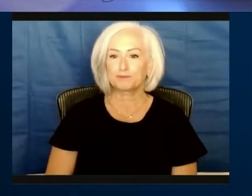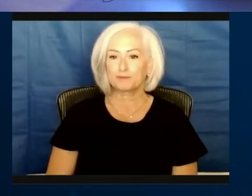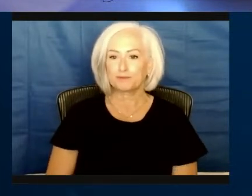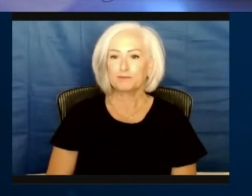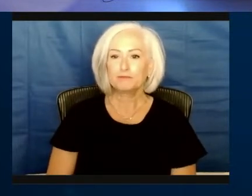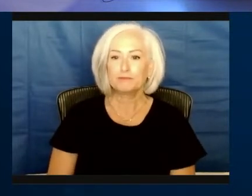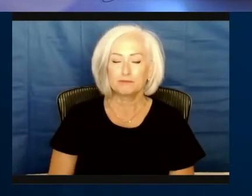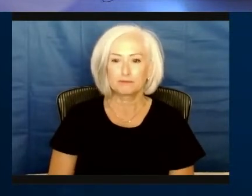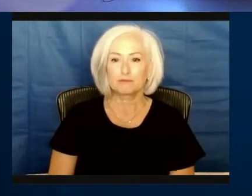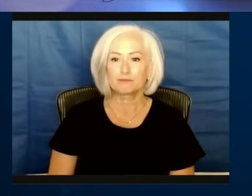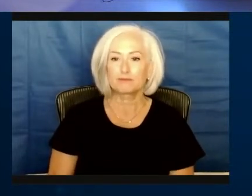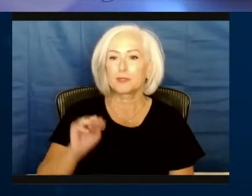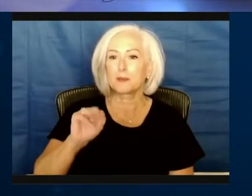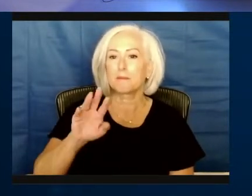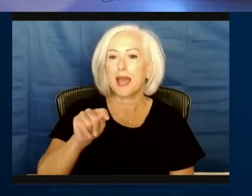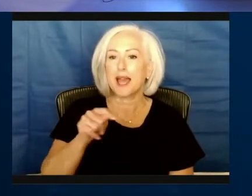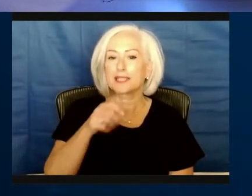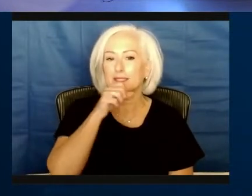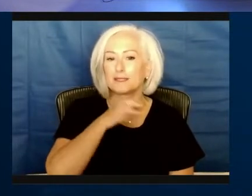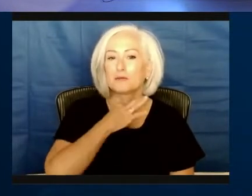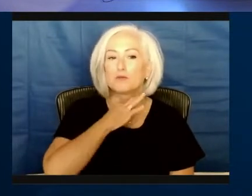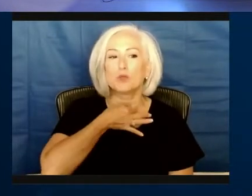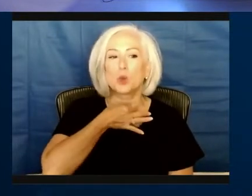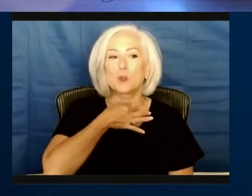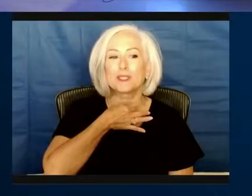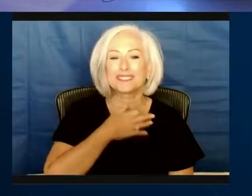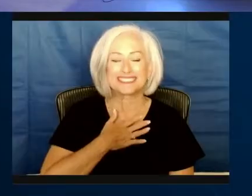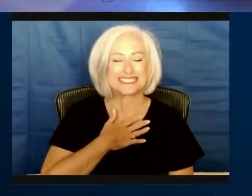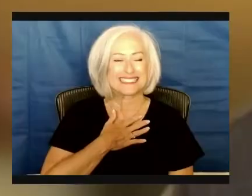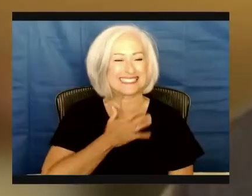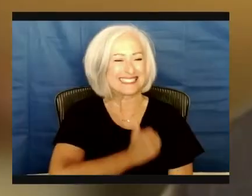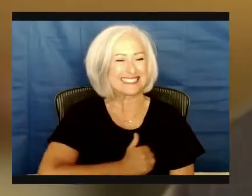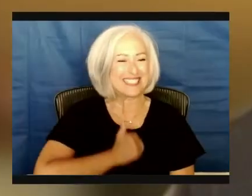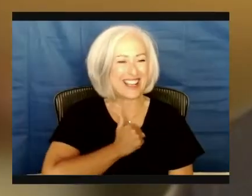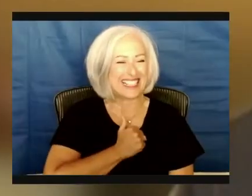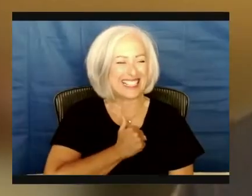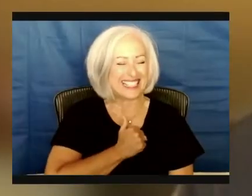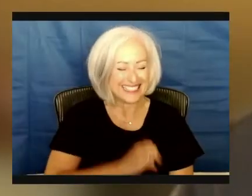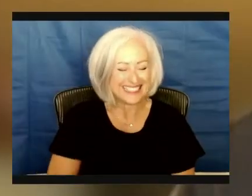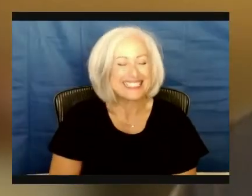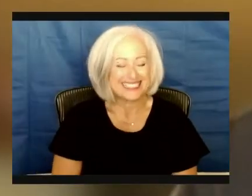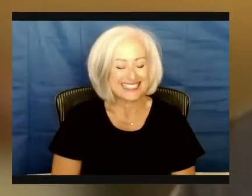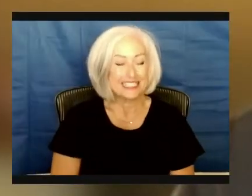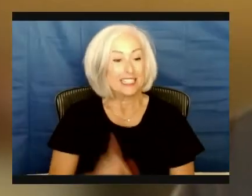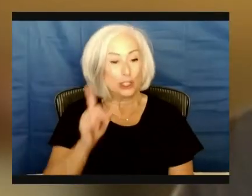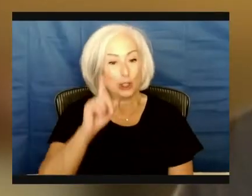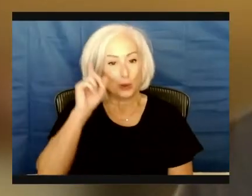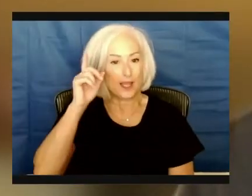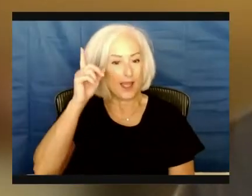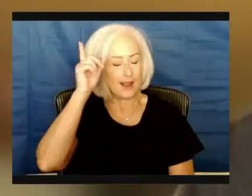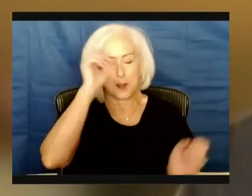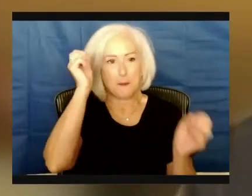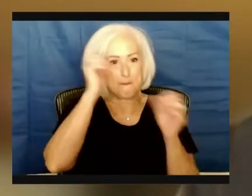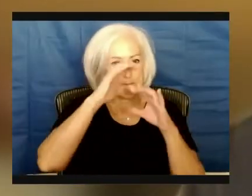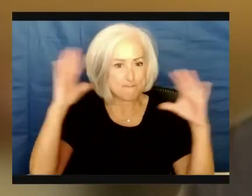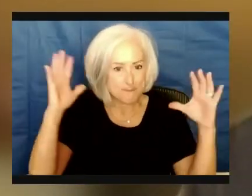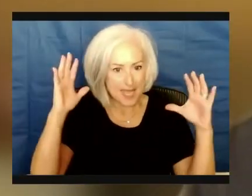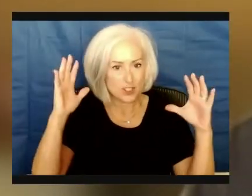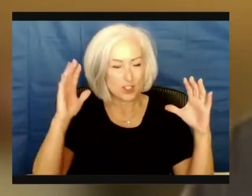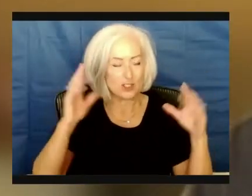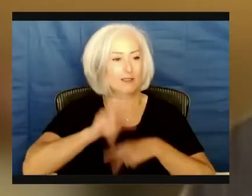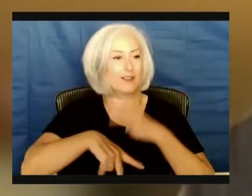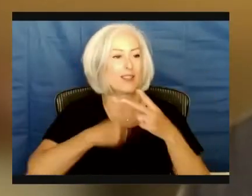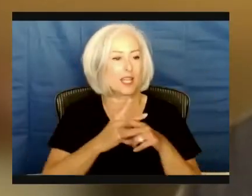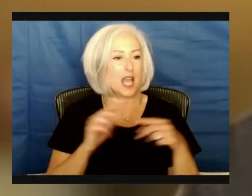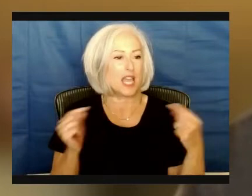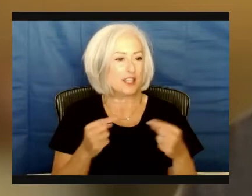Oh, Matt, you may be muted. Sorry about that. I agree. As you can imagine, the mechanism of injury with that,